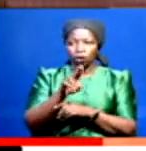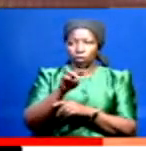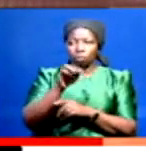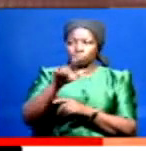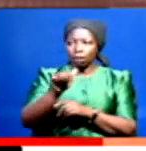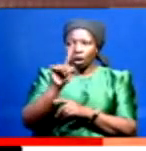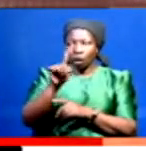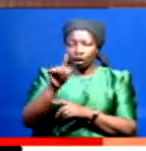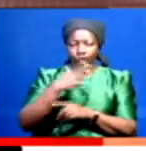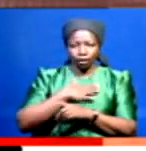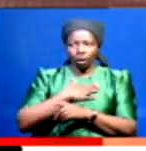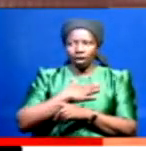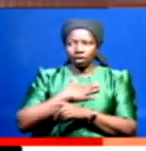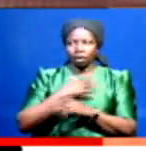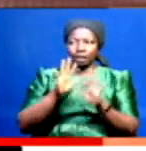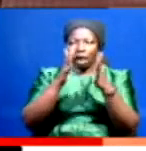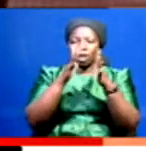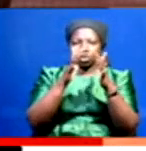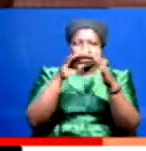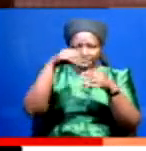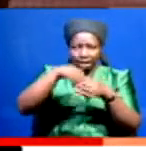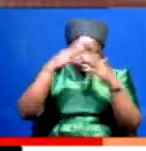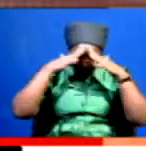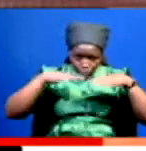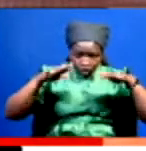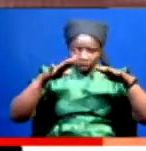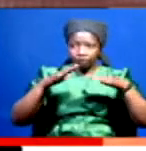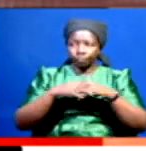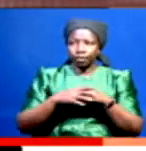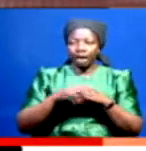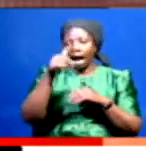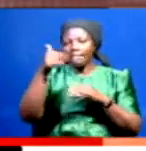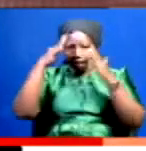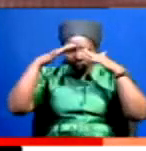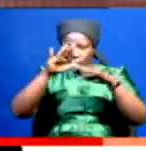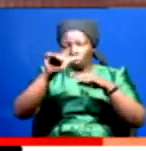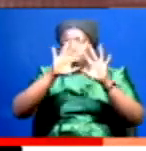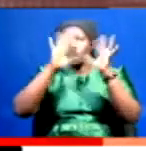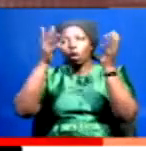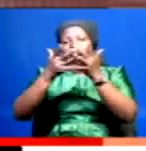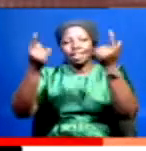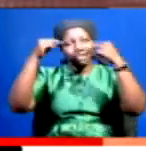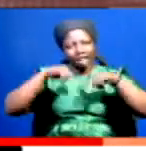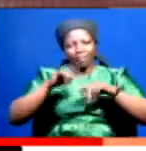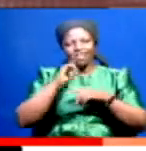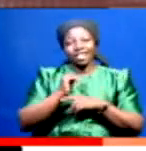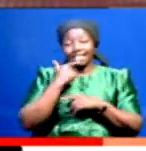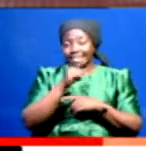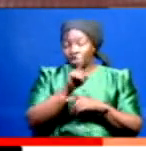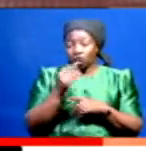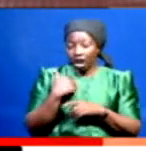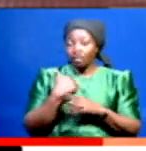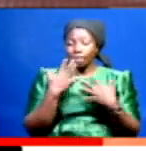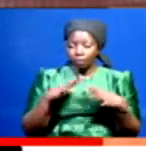Islam. Mm-hmm. And I was joined there by Muslims from other parts of the world. And I tell you, there are some people from a particular